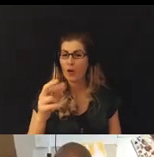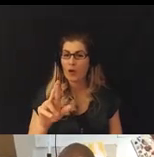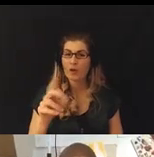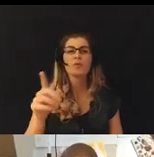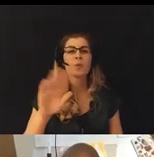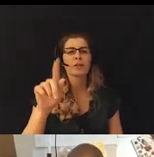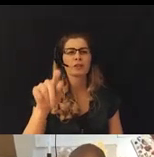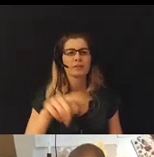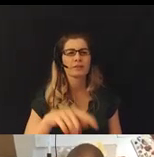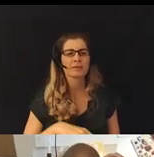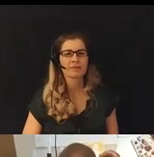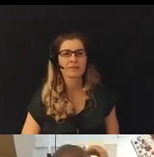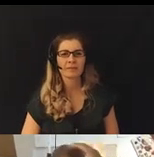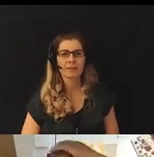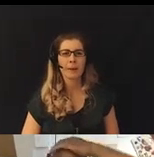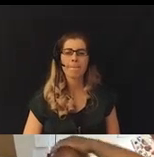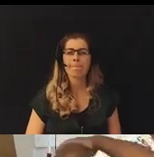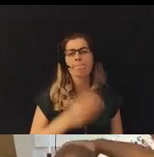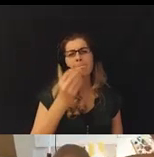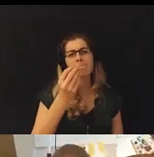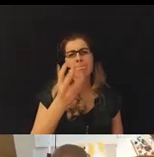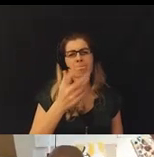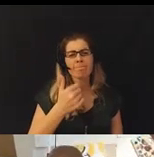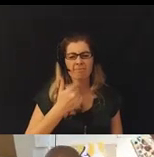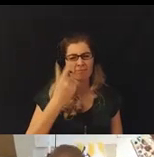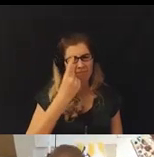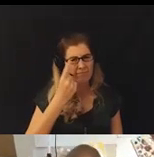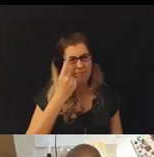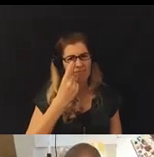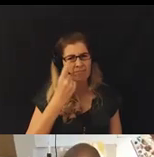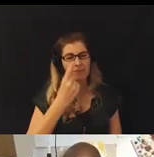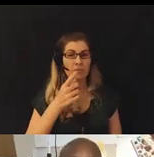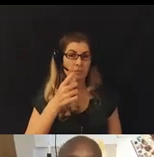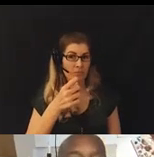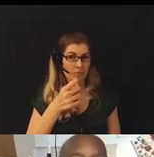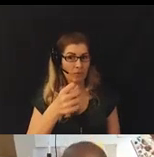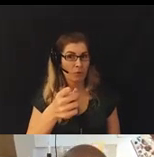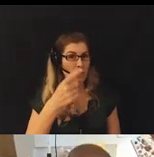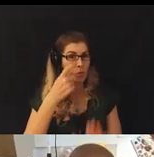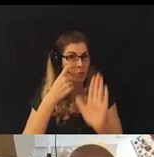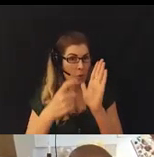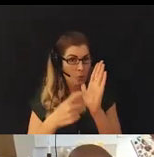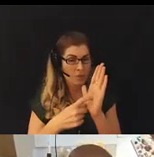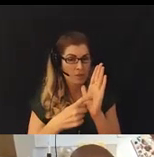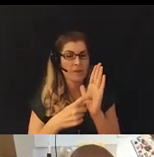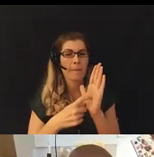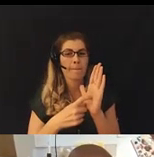I'm just wondering if you find that you have students